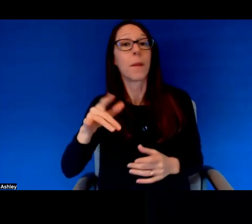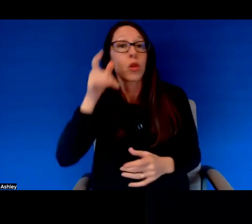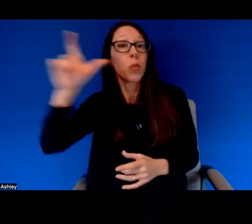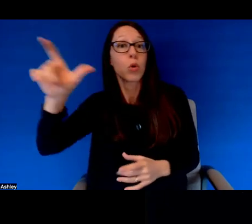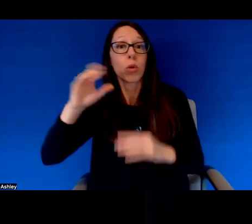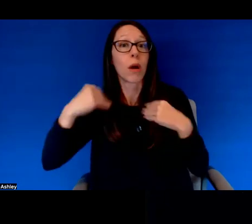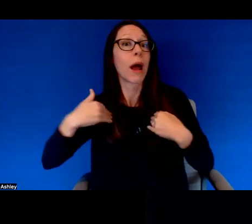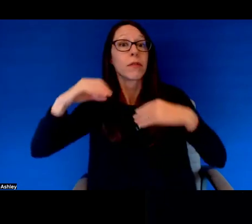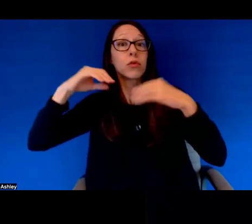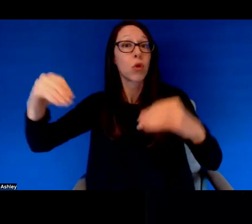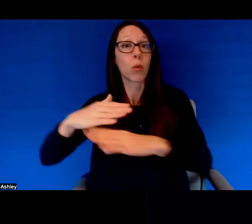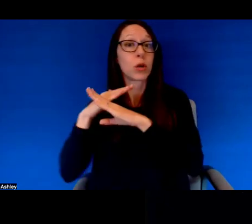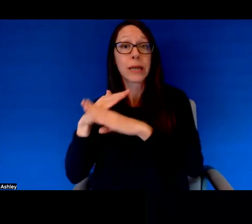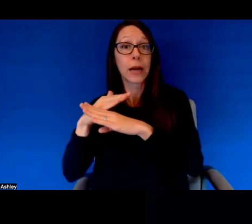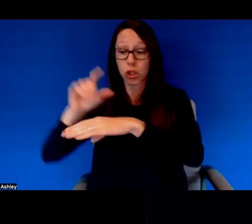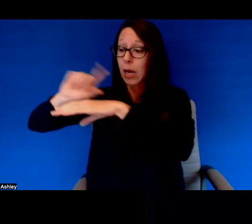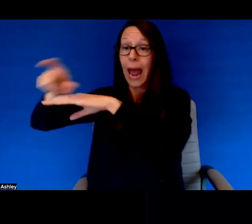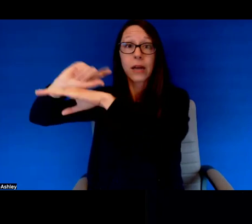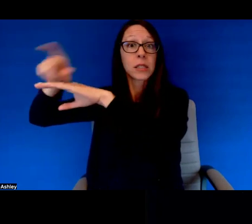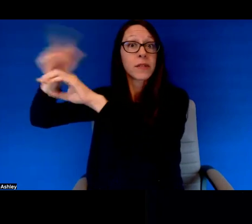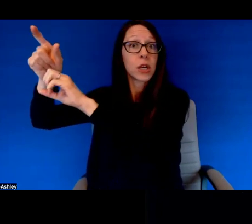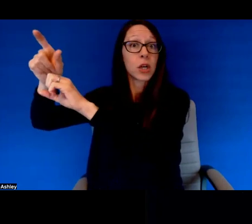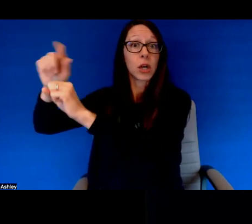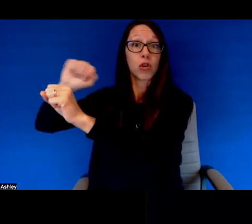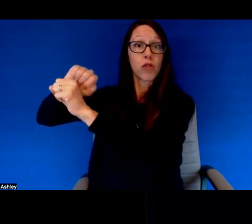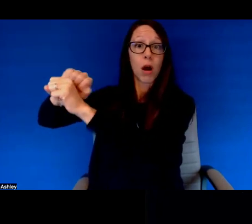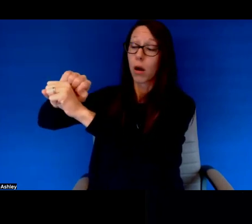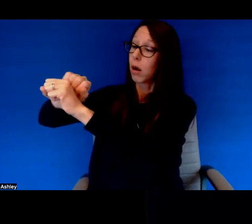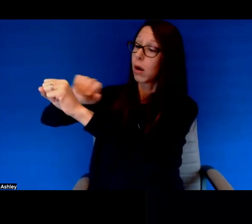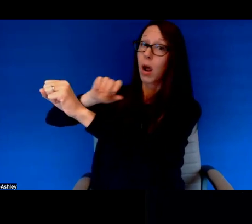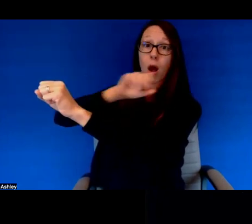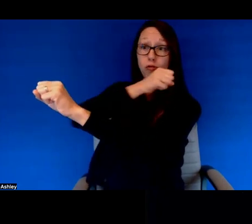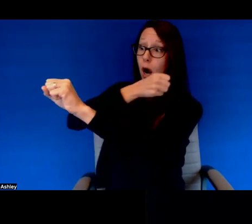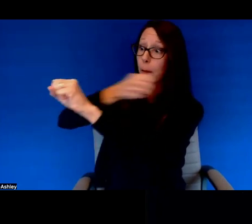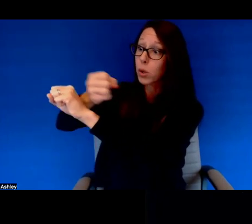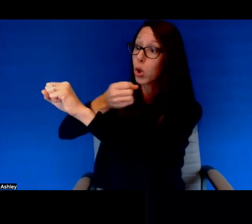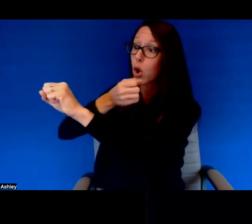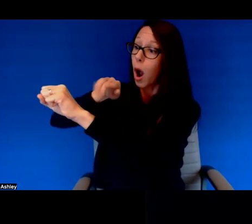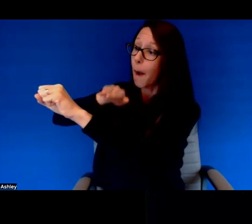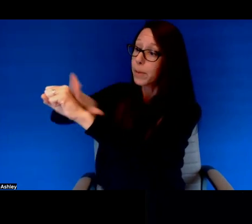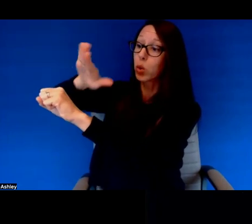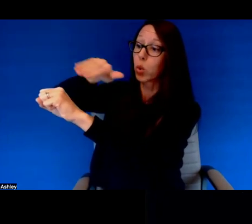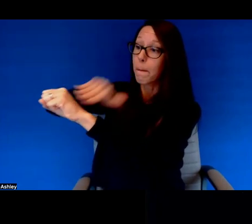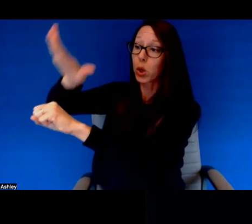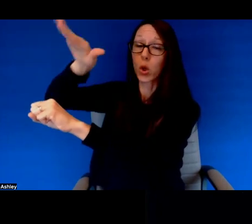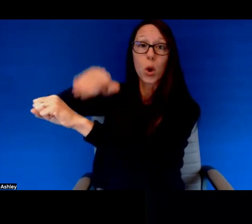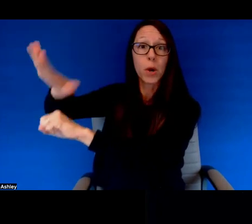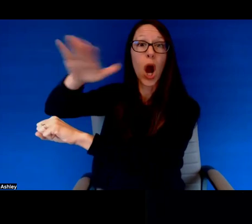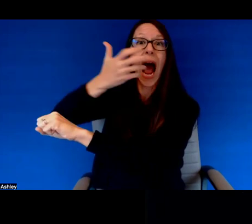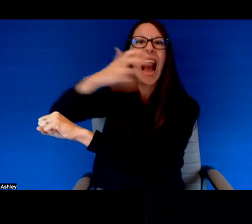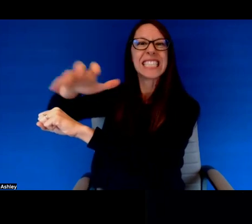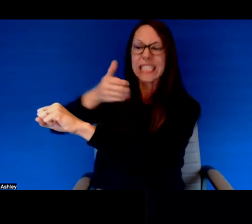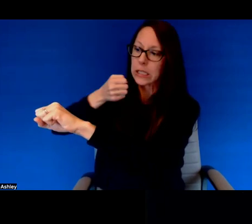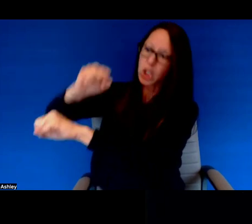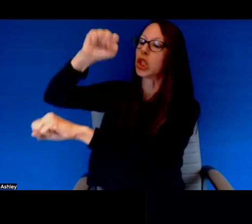And those are going really, really fast. And it creates a really, really hot impact. And that hot impact turns this